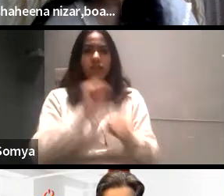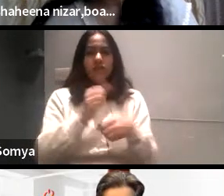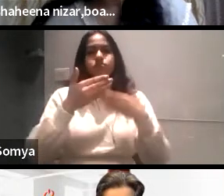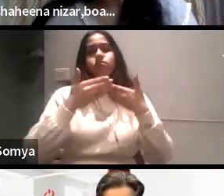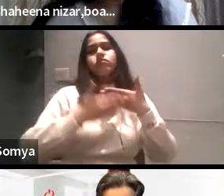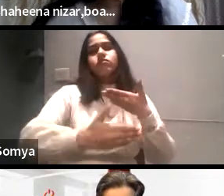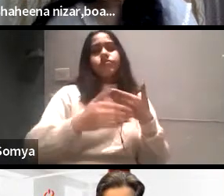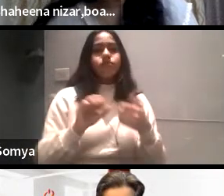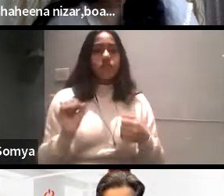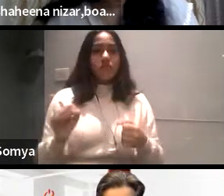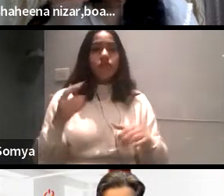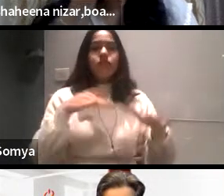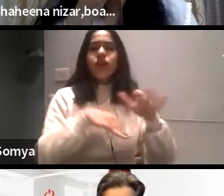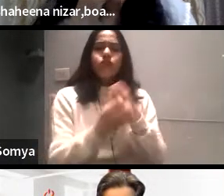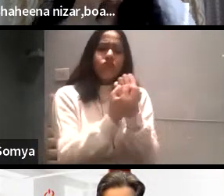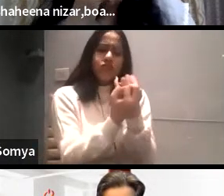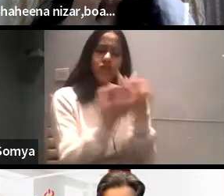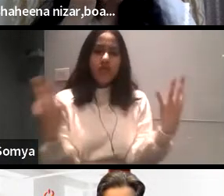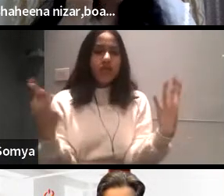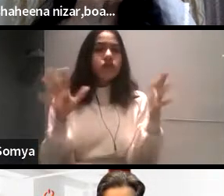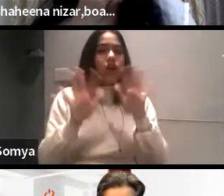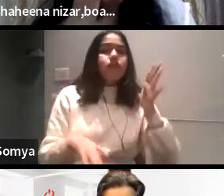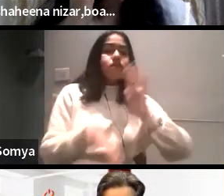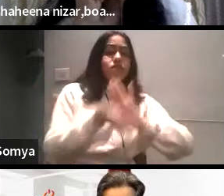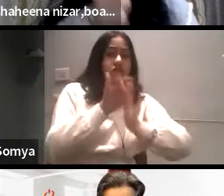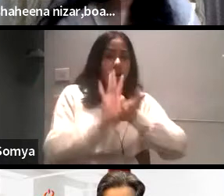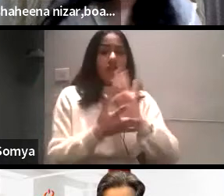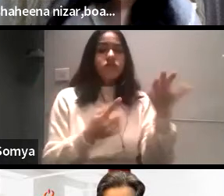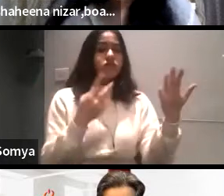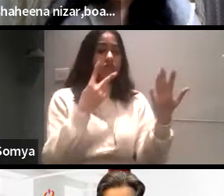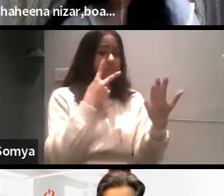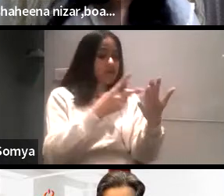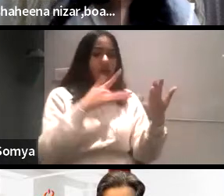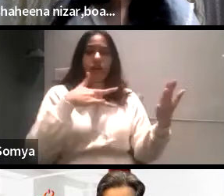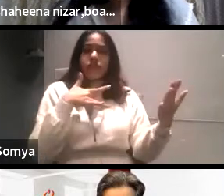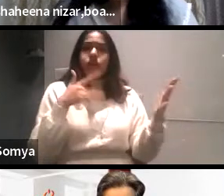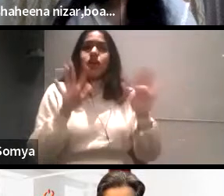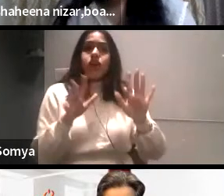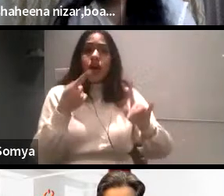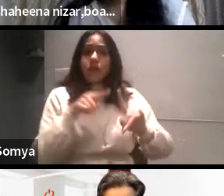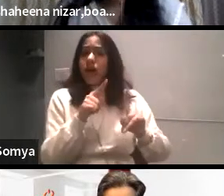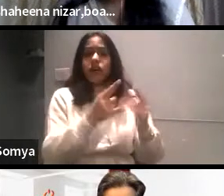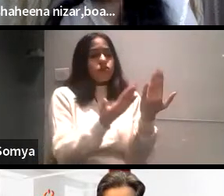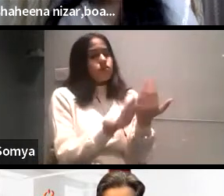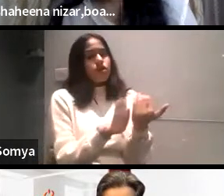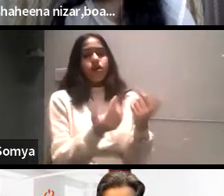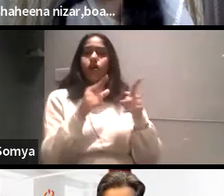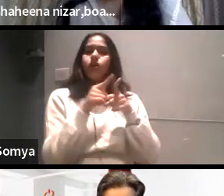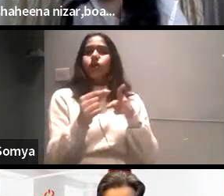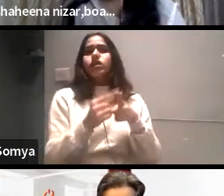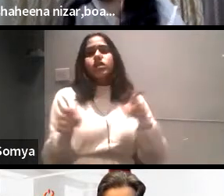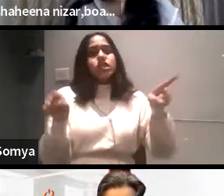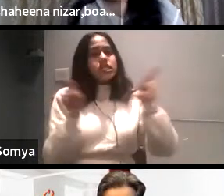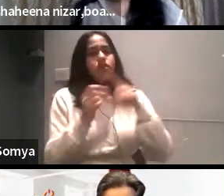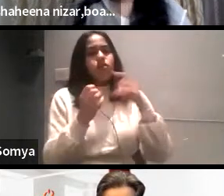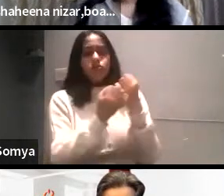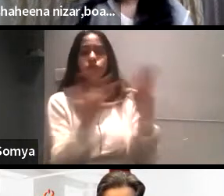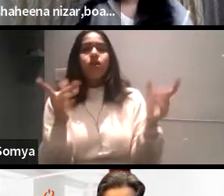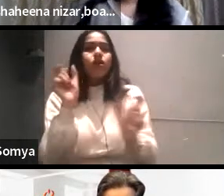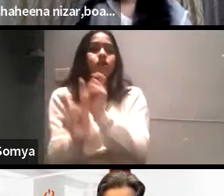Kripan has seen many challenges, but he has enabled also